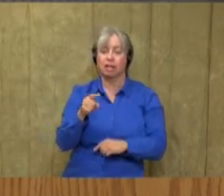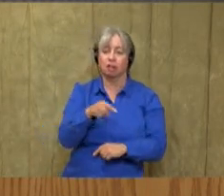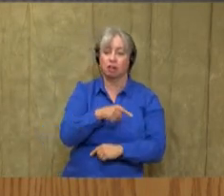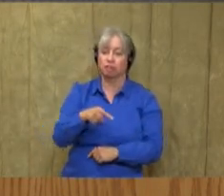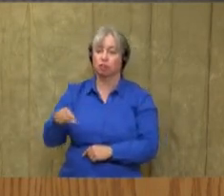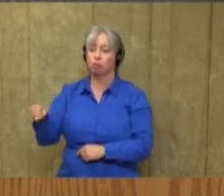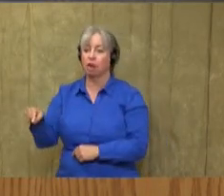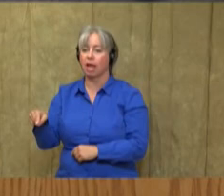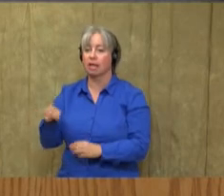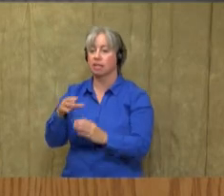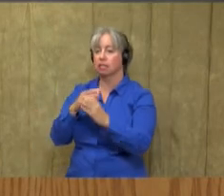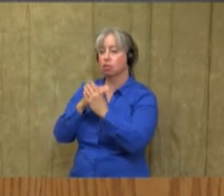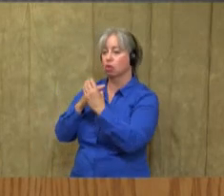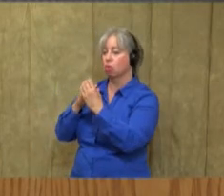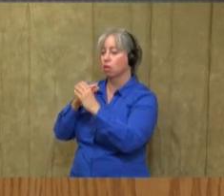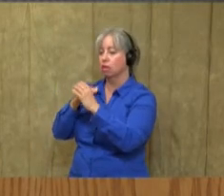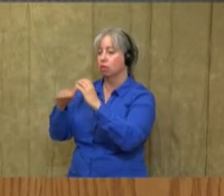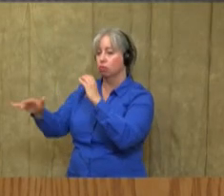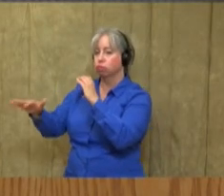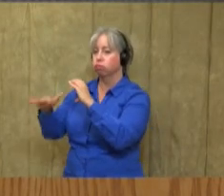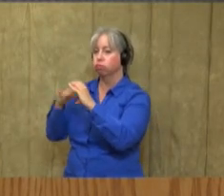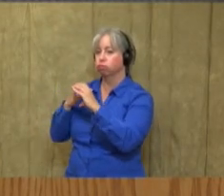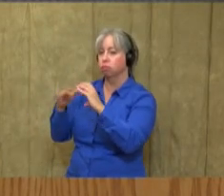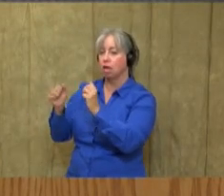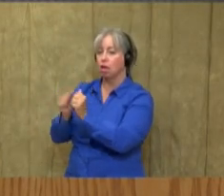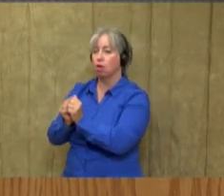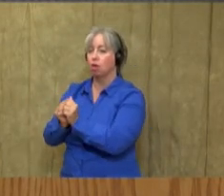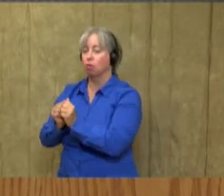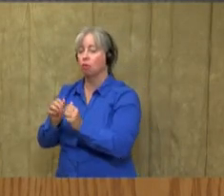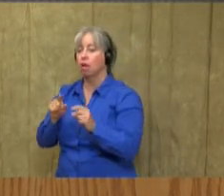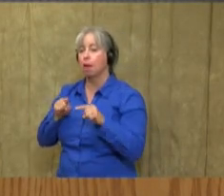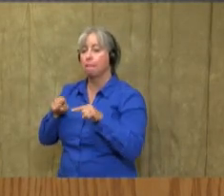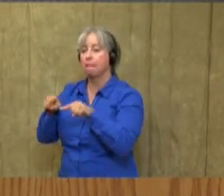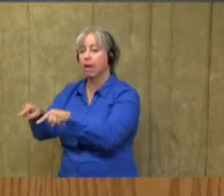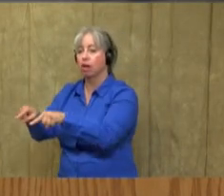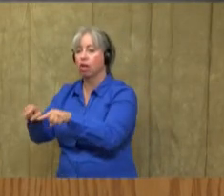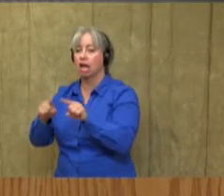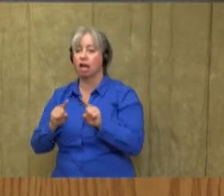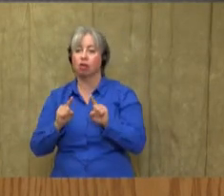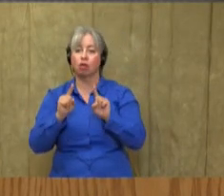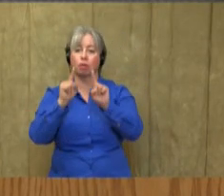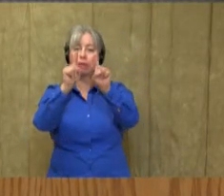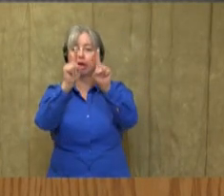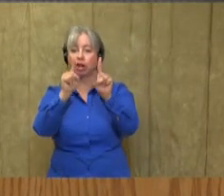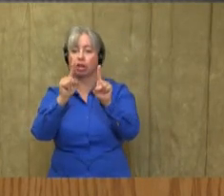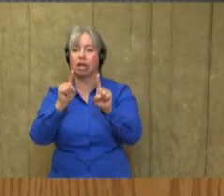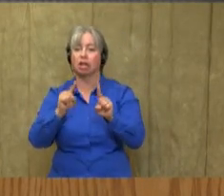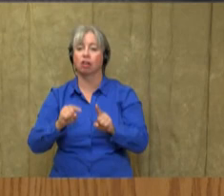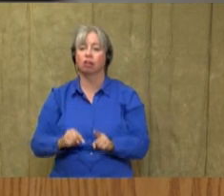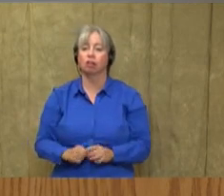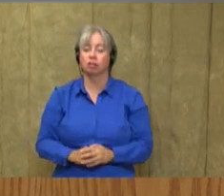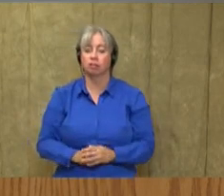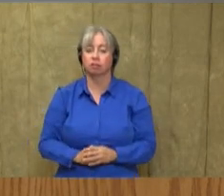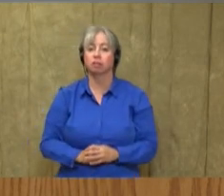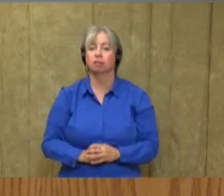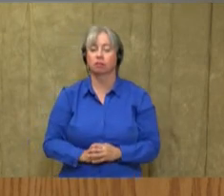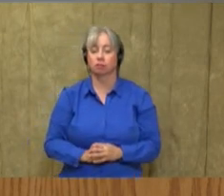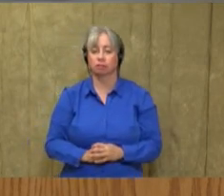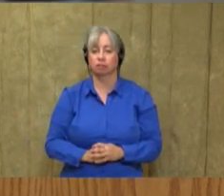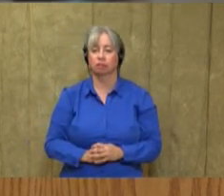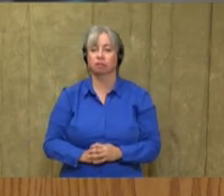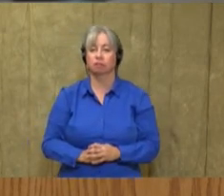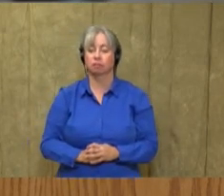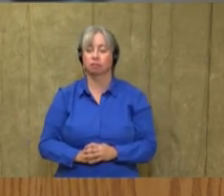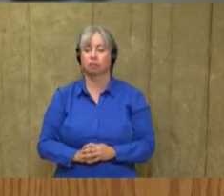manner. Okay, so it goes with the wave direction or parallel to the direction of the wave. Okay, so that's